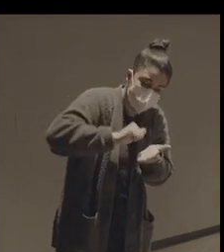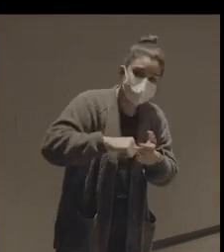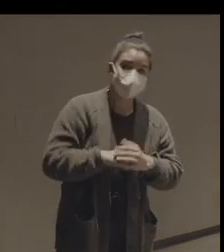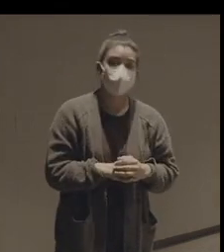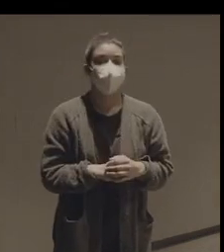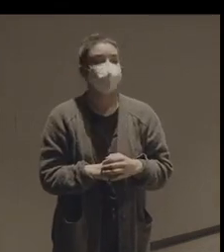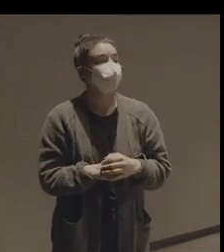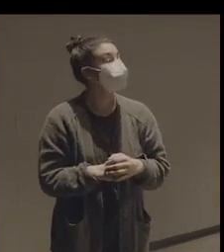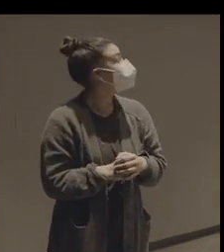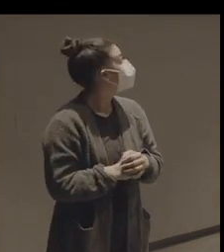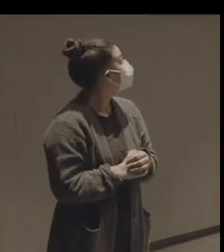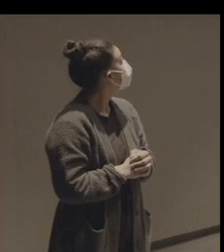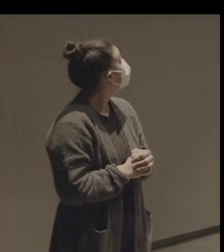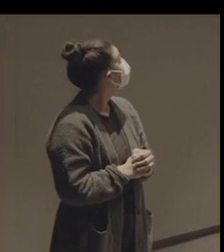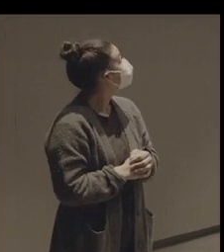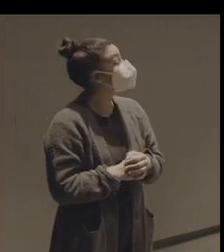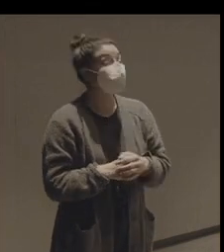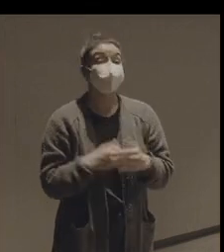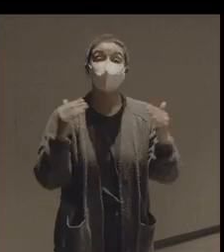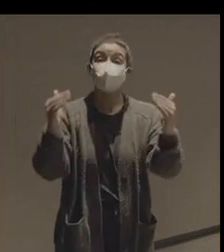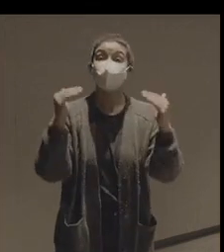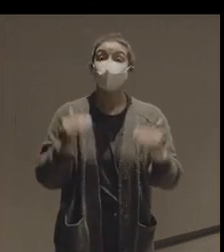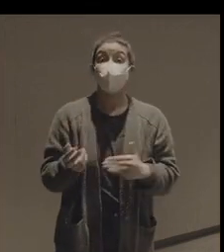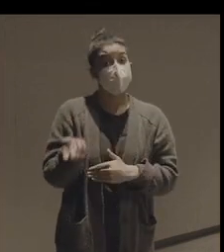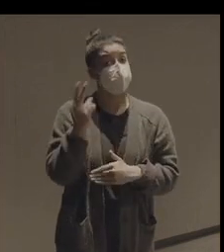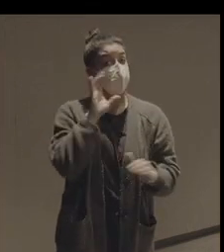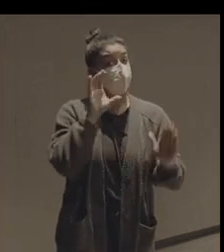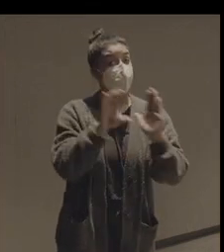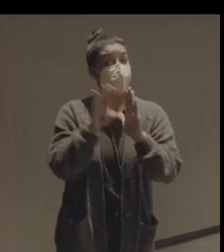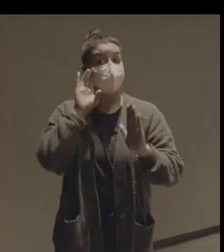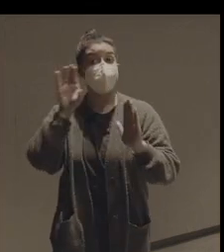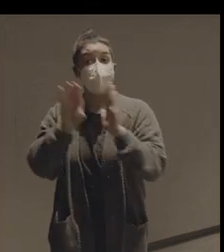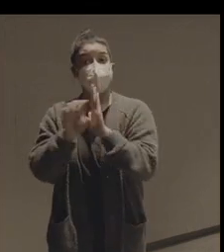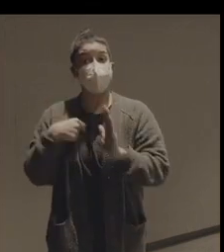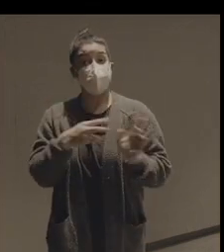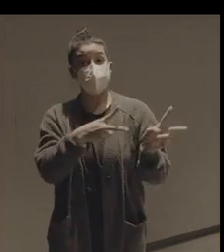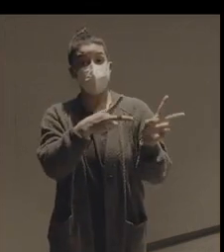so thank you, Radius, and sorry I stole your pictures.